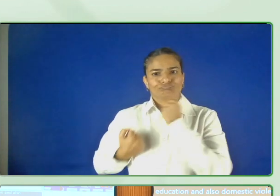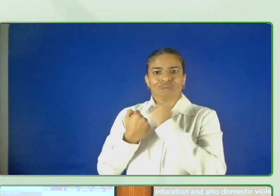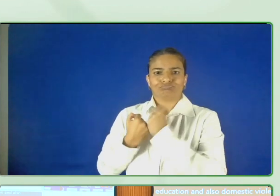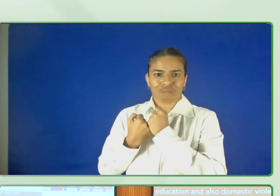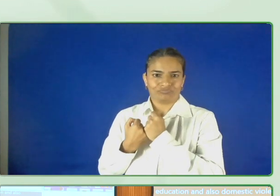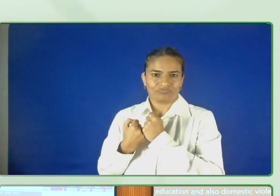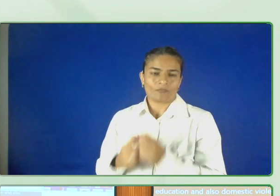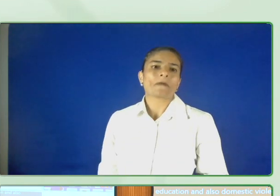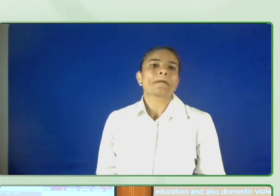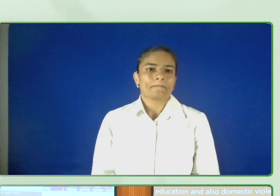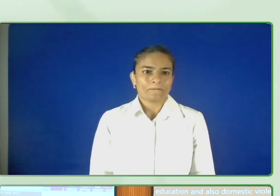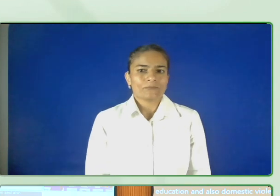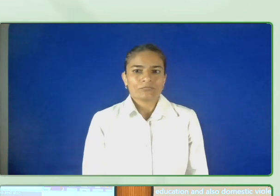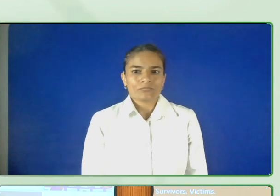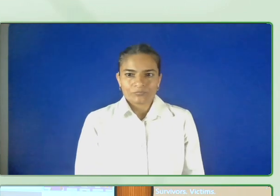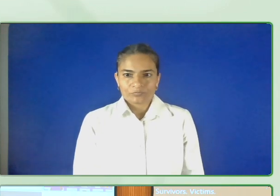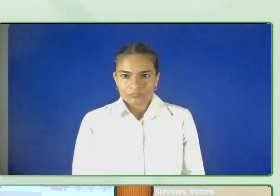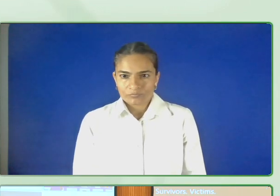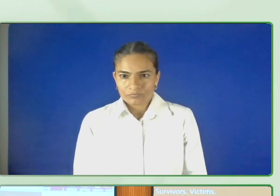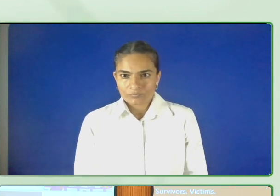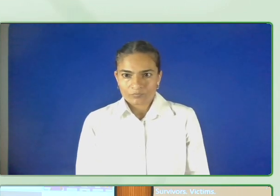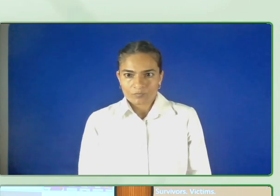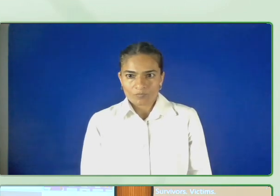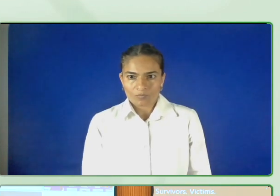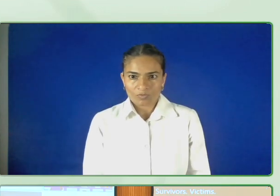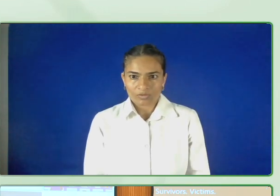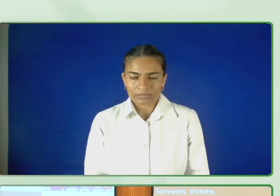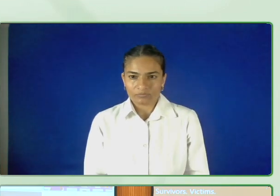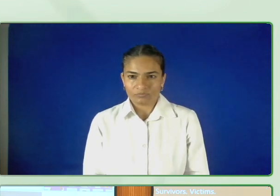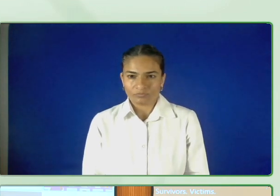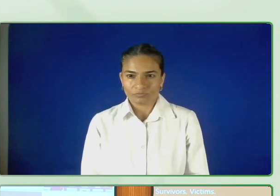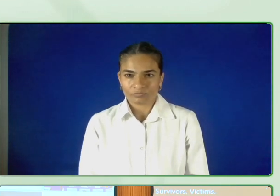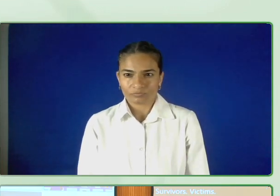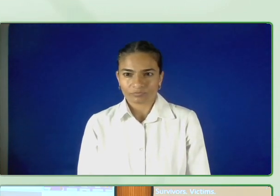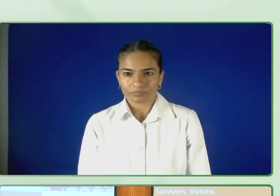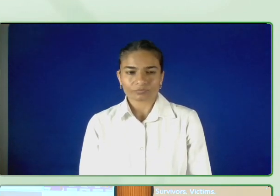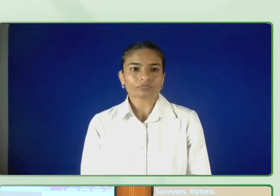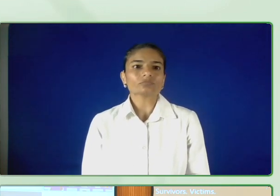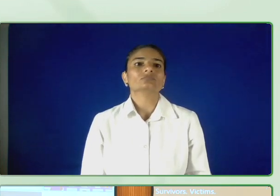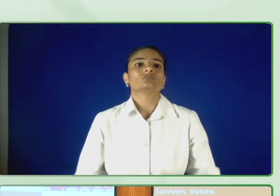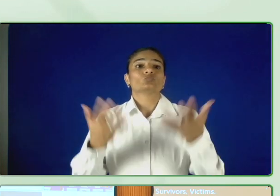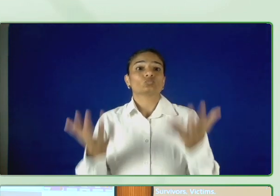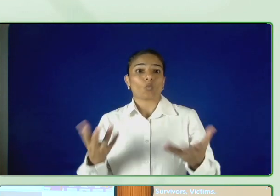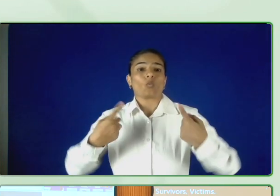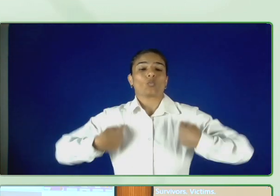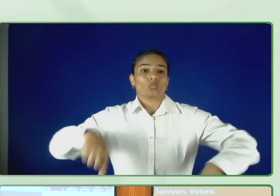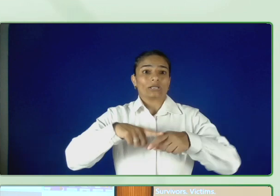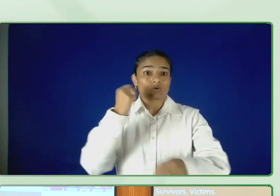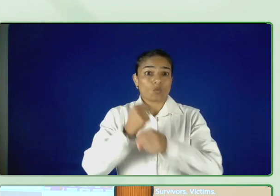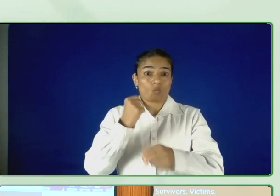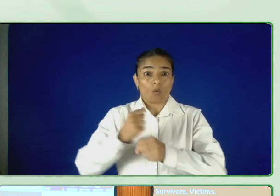We have employed 37 deaf individuals that have worked with